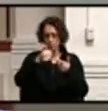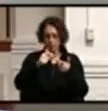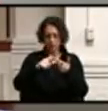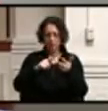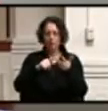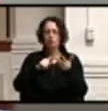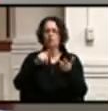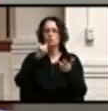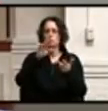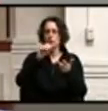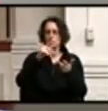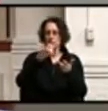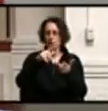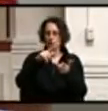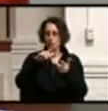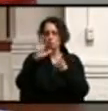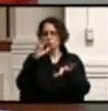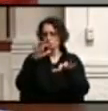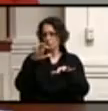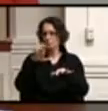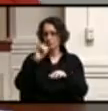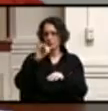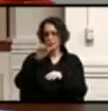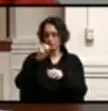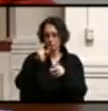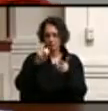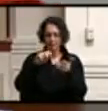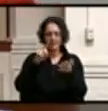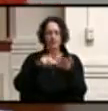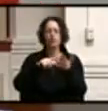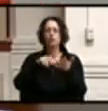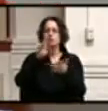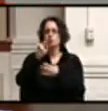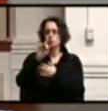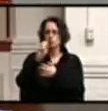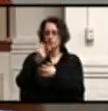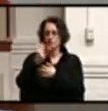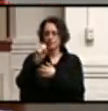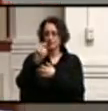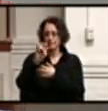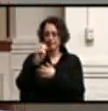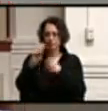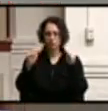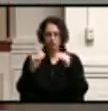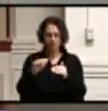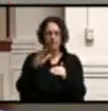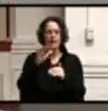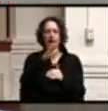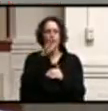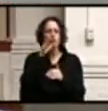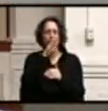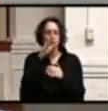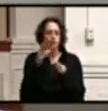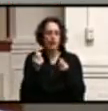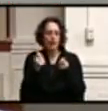Storm Irene, Union Station, agricultural land preservation. And it goes on to the next page.